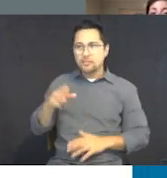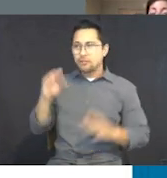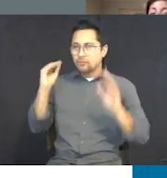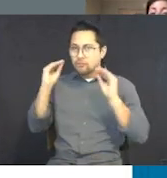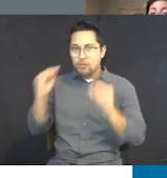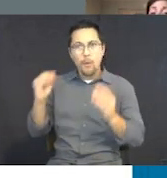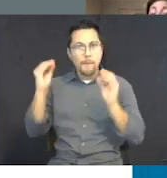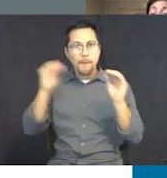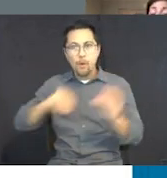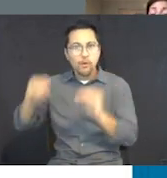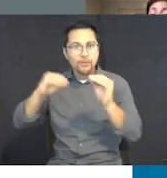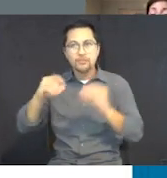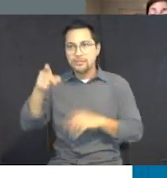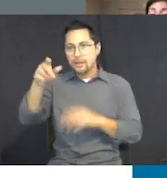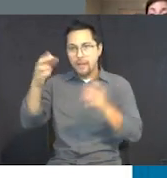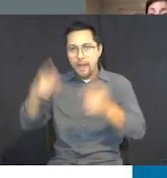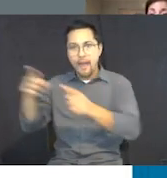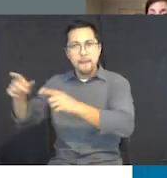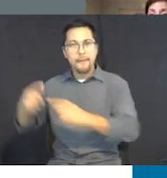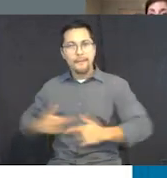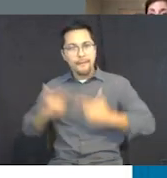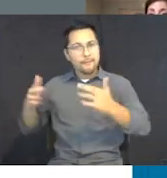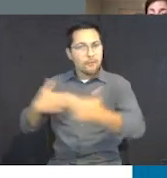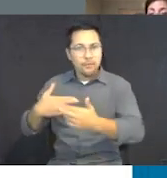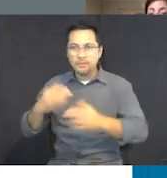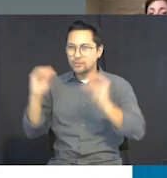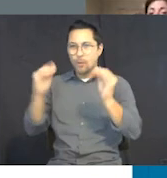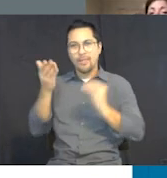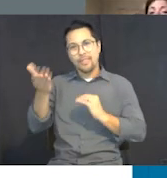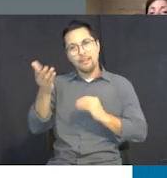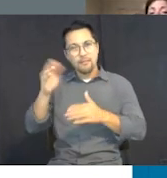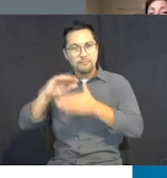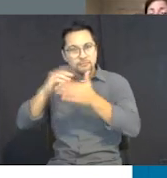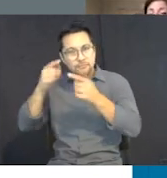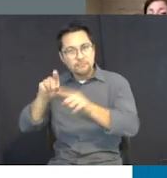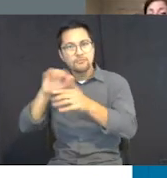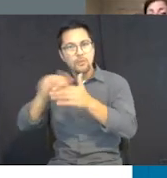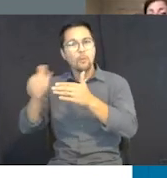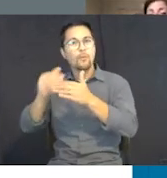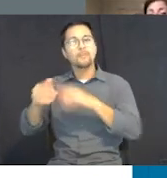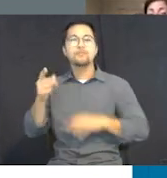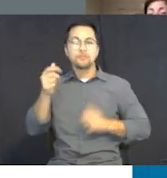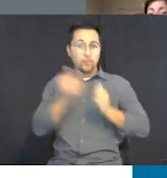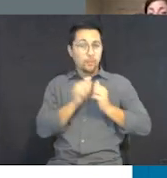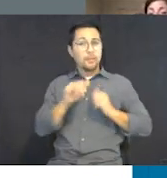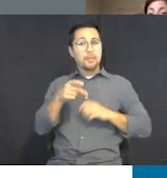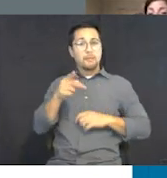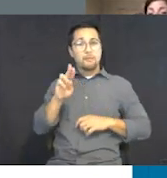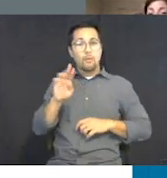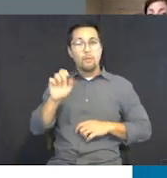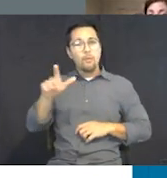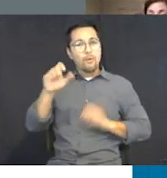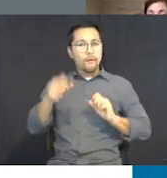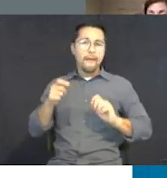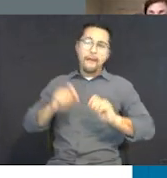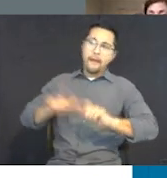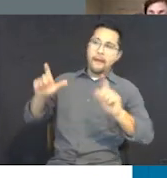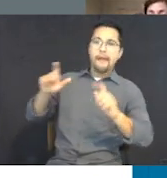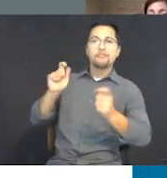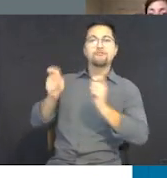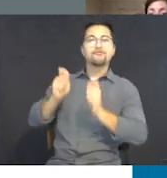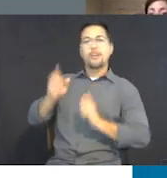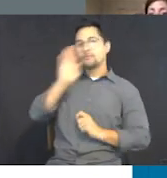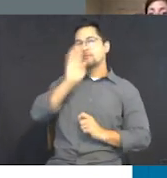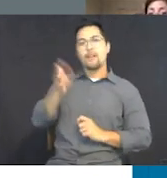status of the person being supported by tech, you also can see that information about each piece of